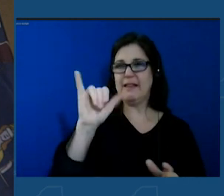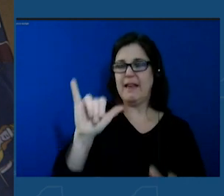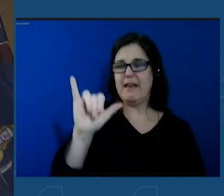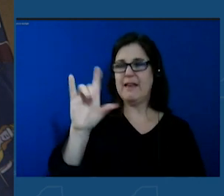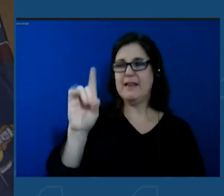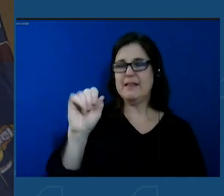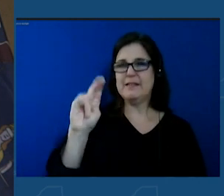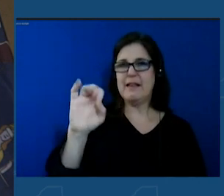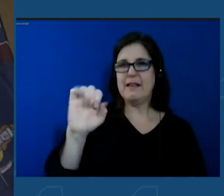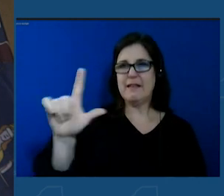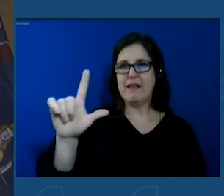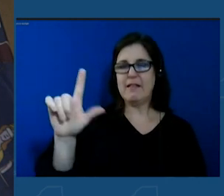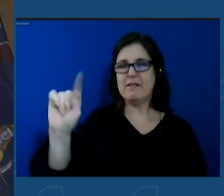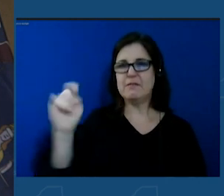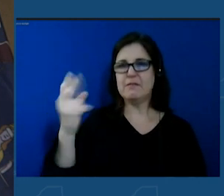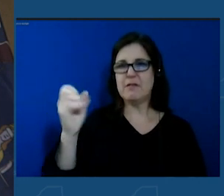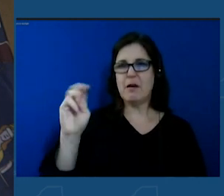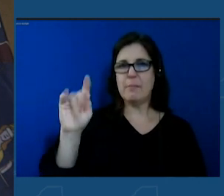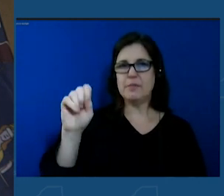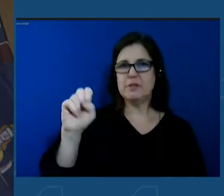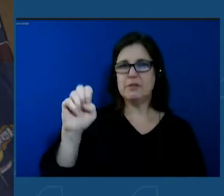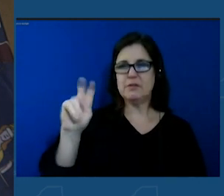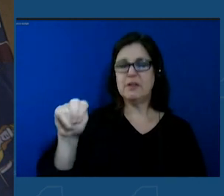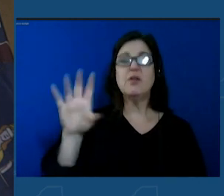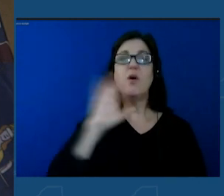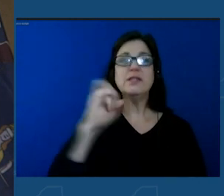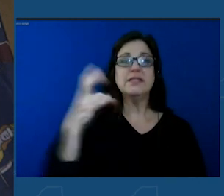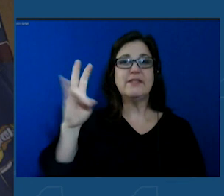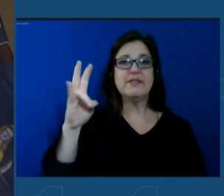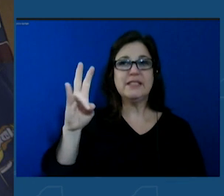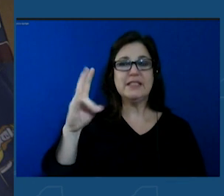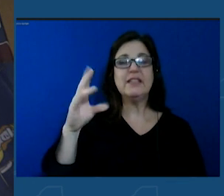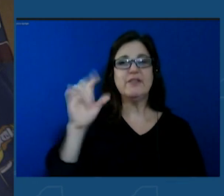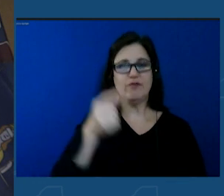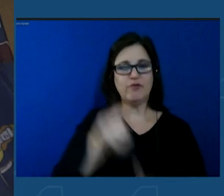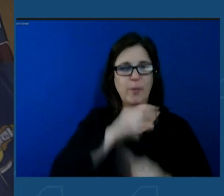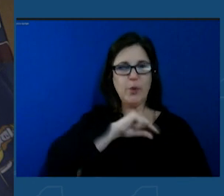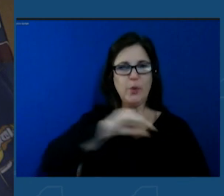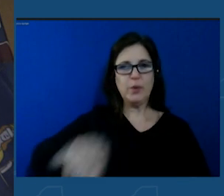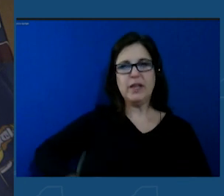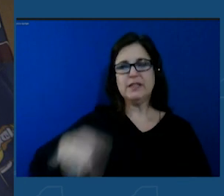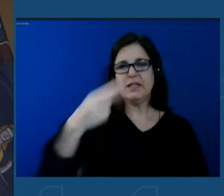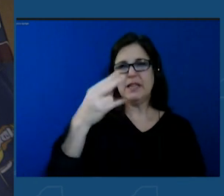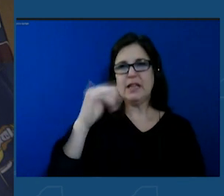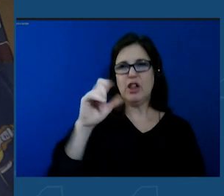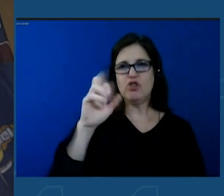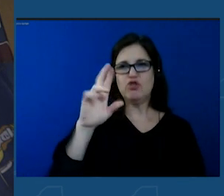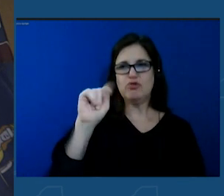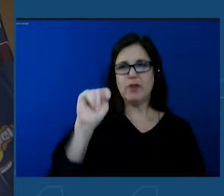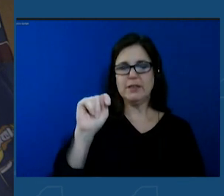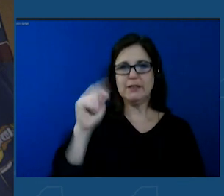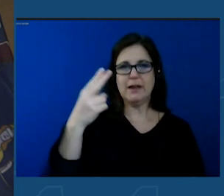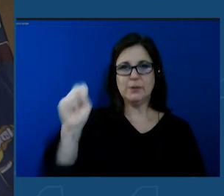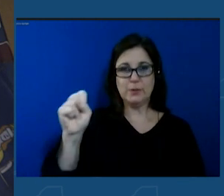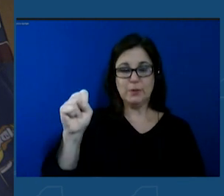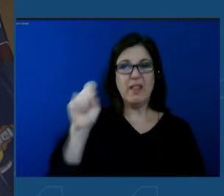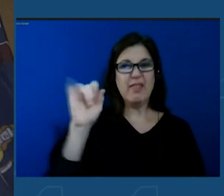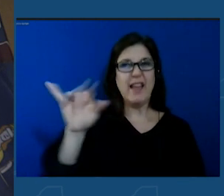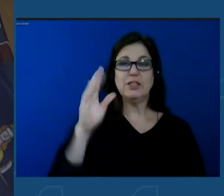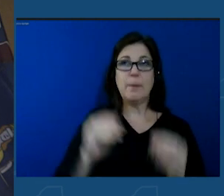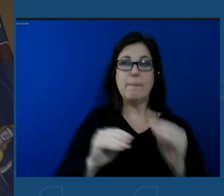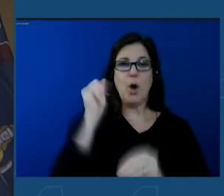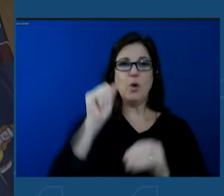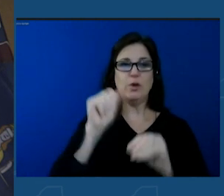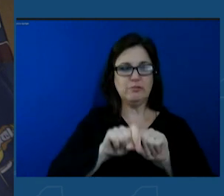a 17-year-old student at Hillcrest High School from Queens. We talked about Queens as being the most diverse place on the planet. It's